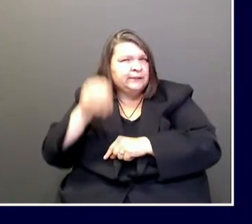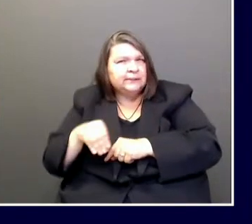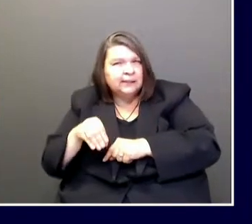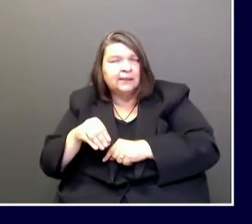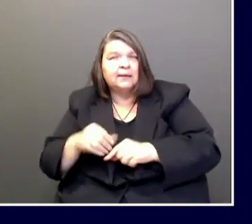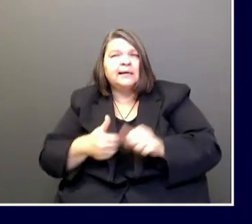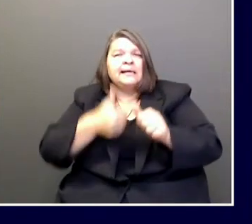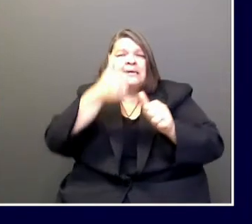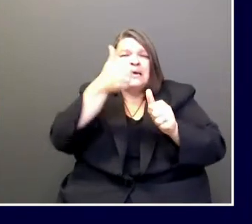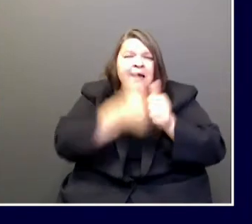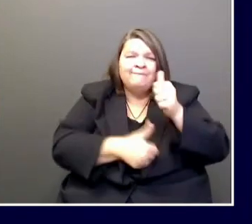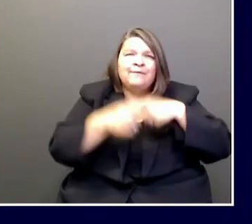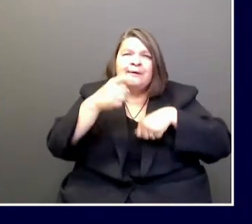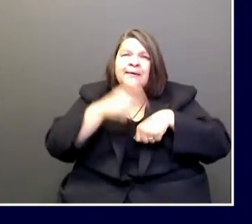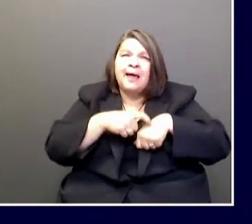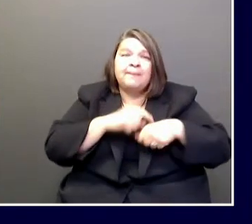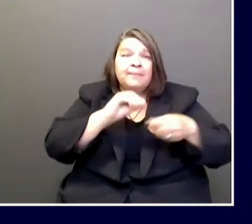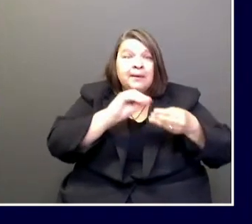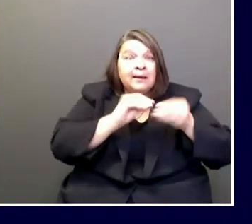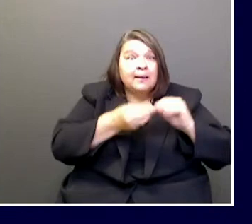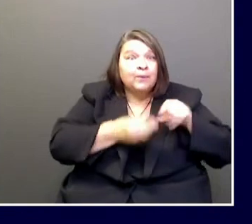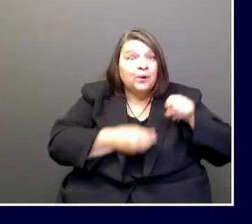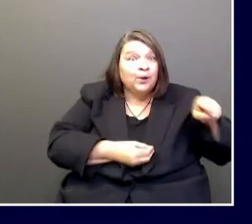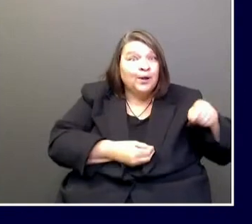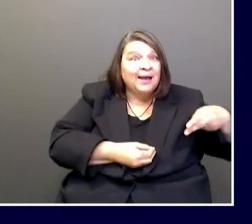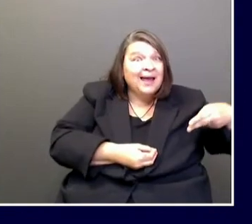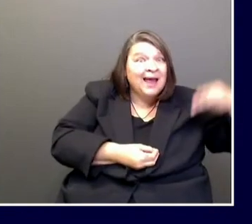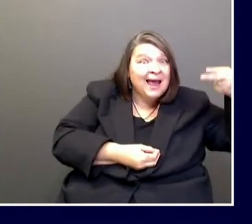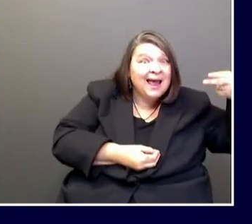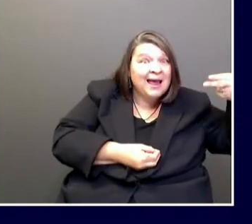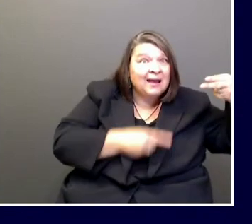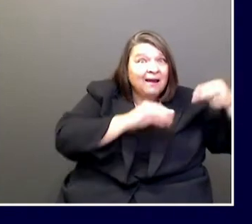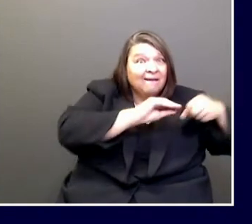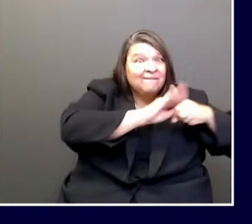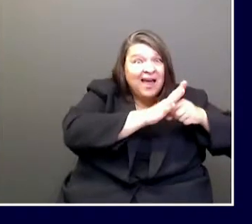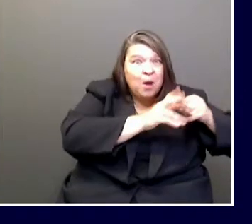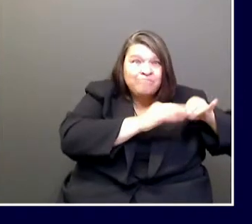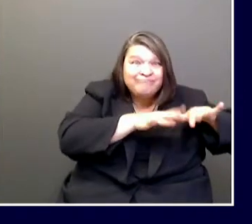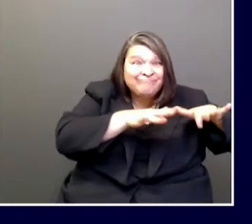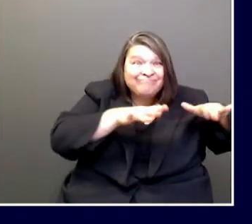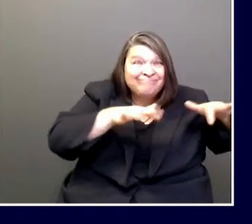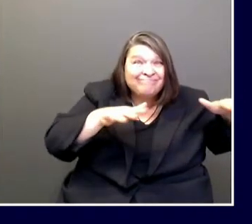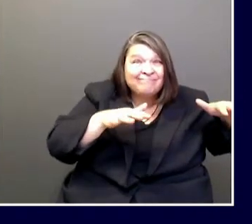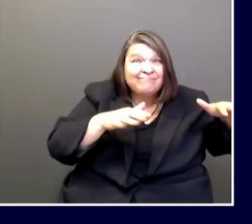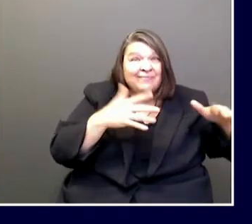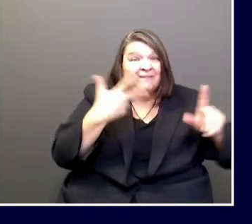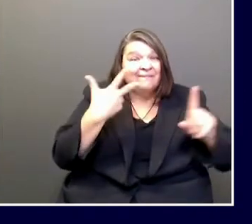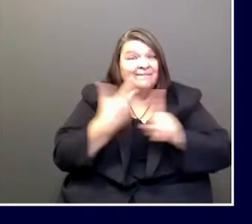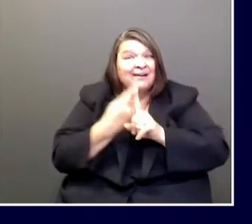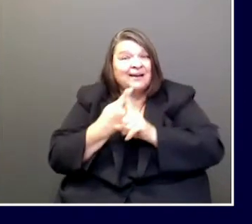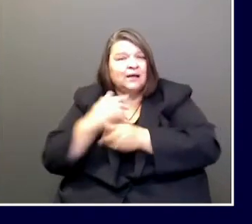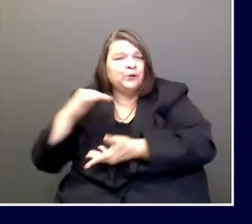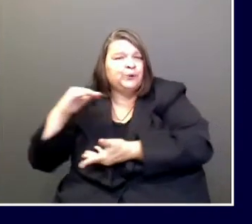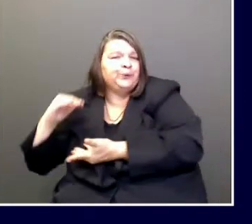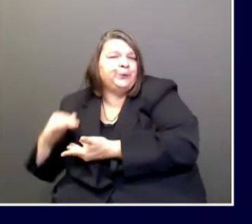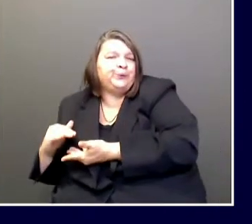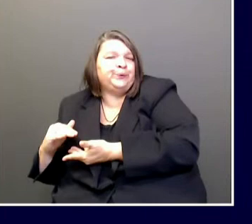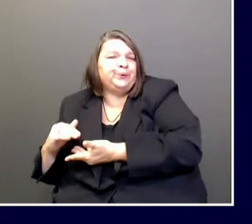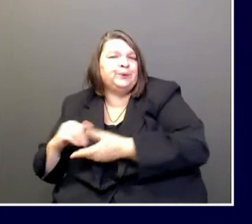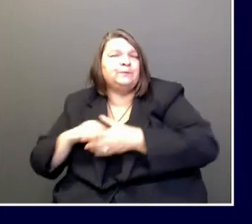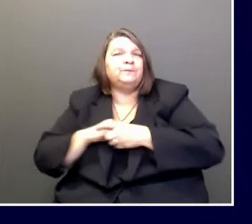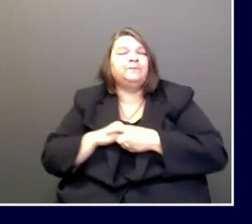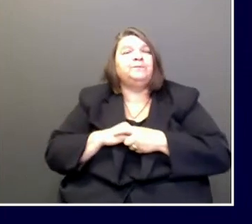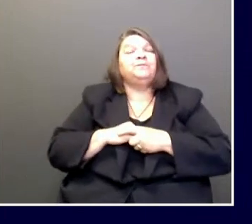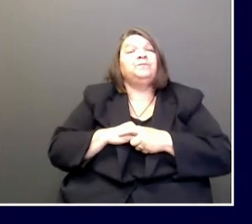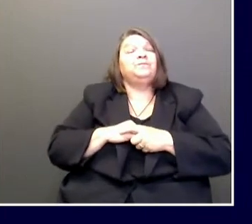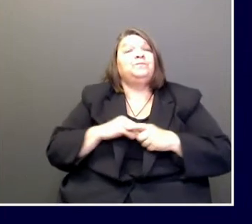masking recommendations for vaccinated folks, it's one reason they make sense. Now, to be sure, these are not to be read in isolation. If